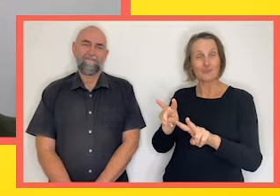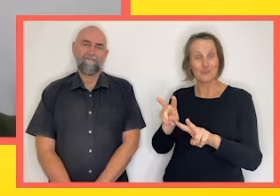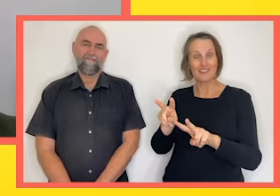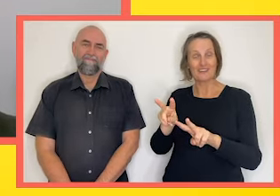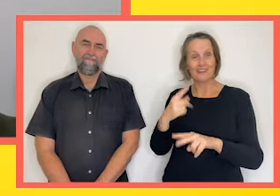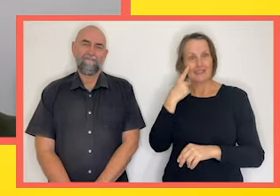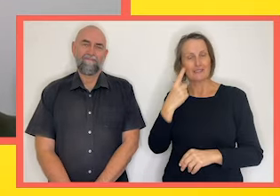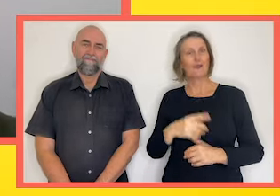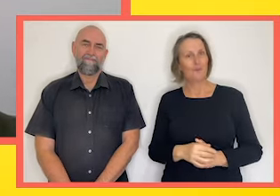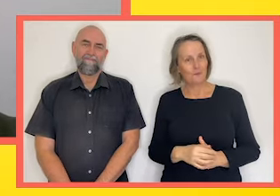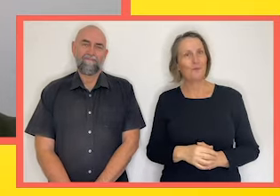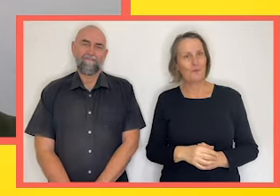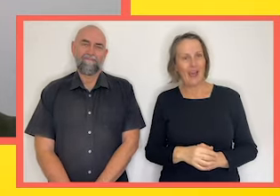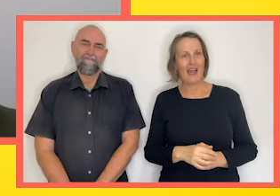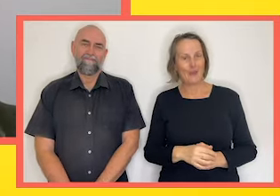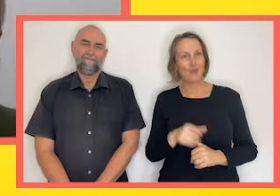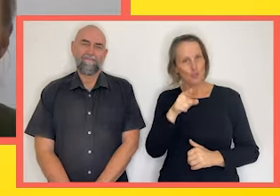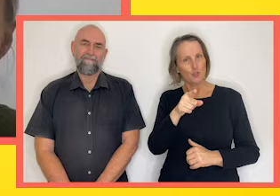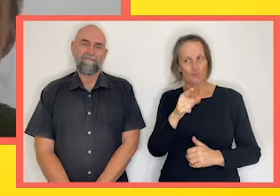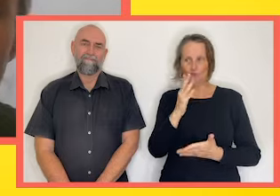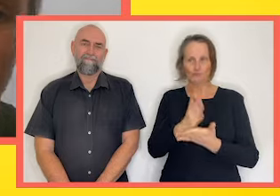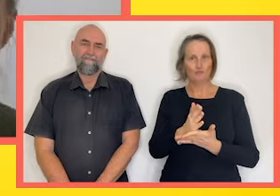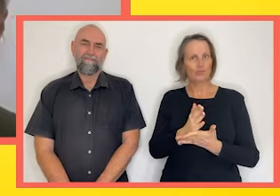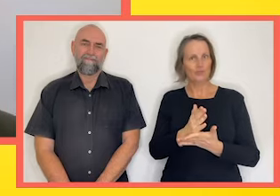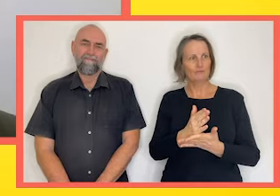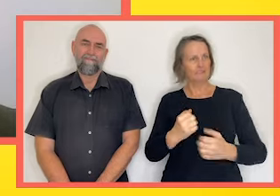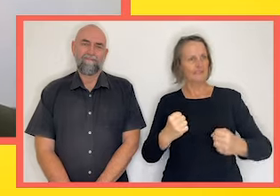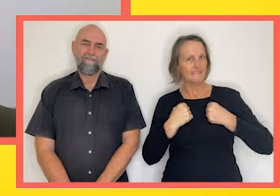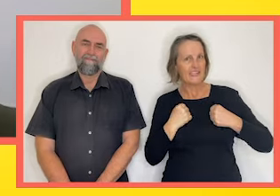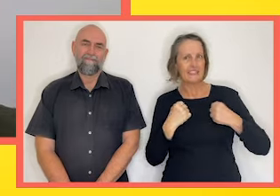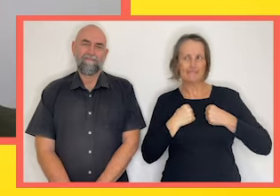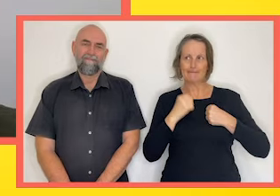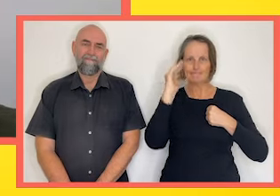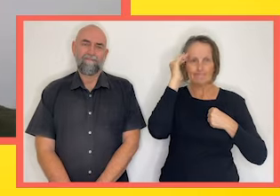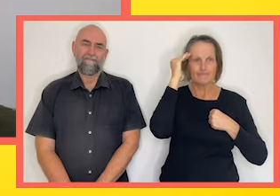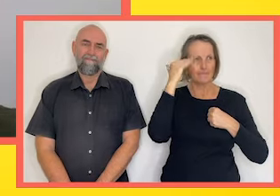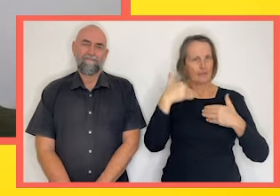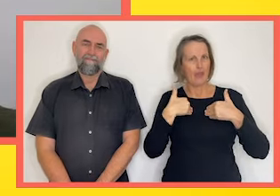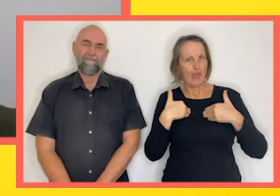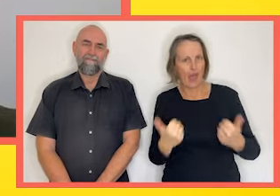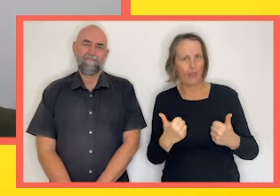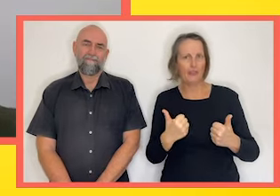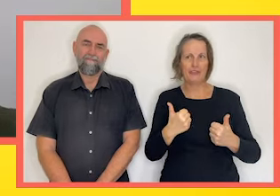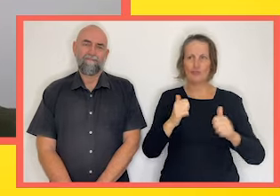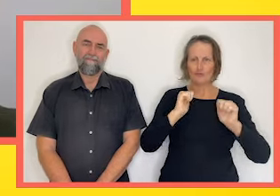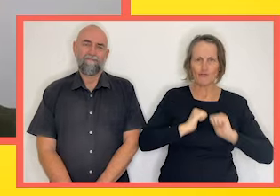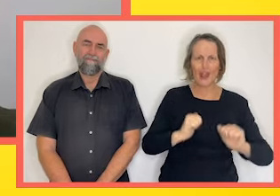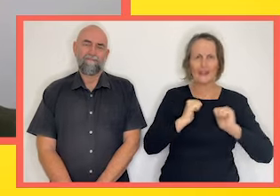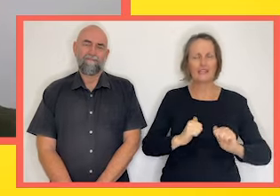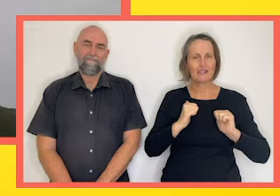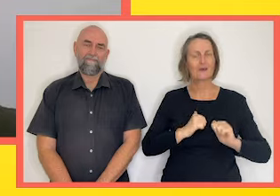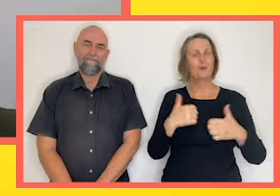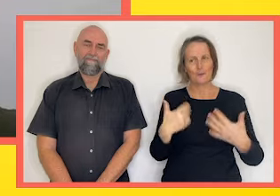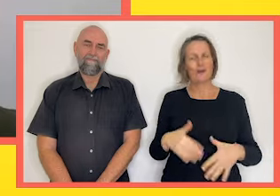the steps that you were going to make sure that you stay fit and healthy and continue to do training was